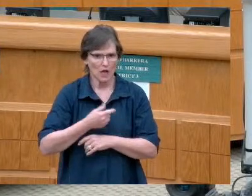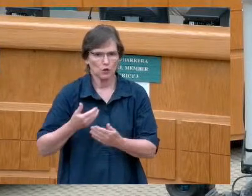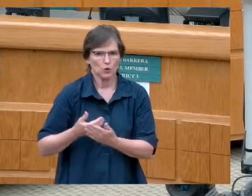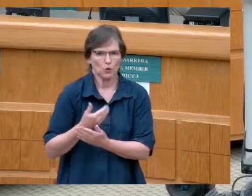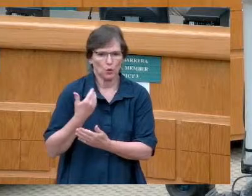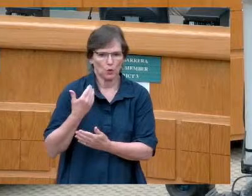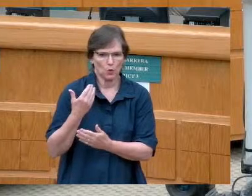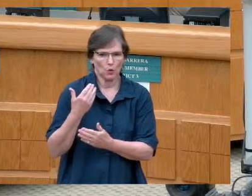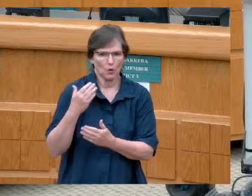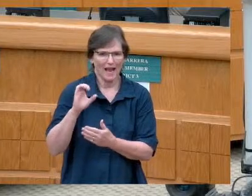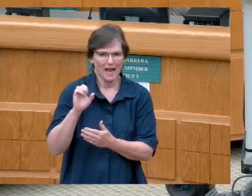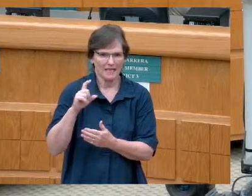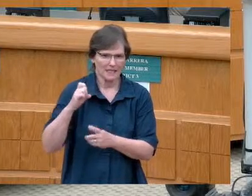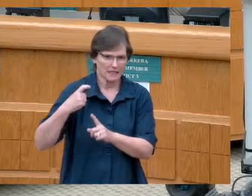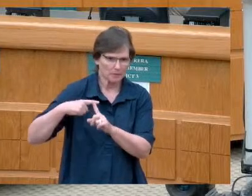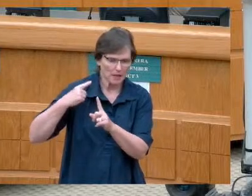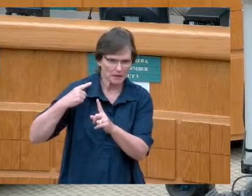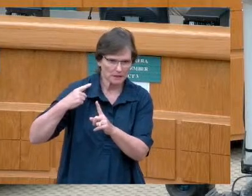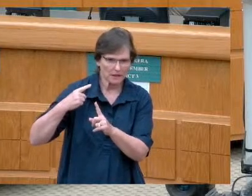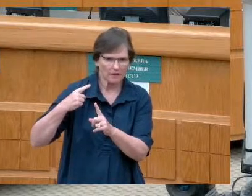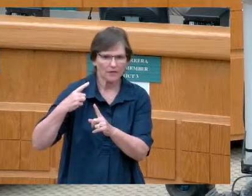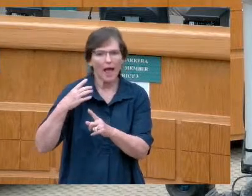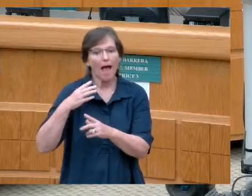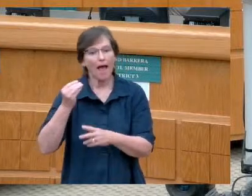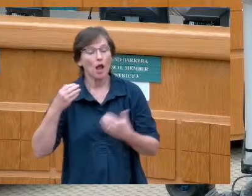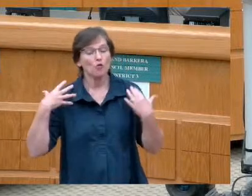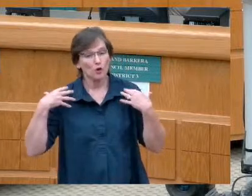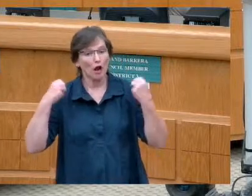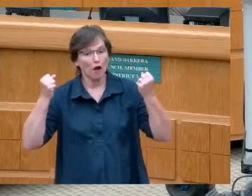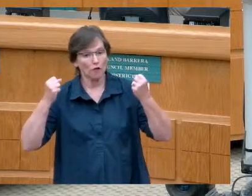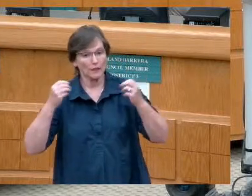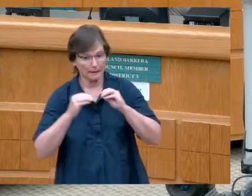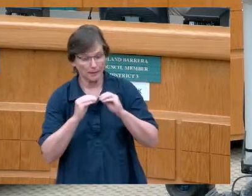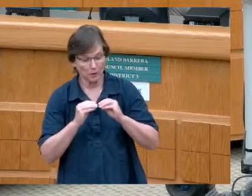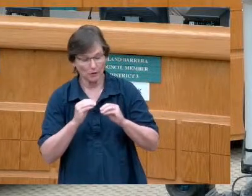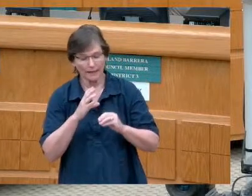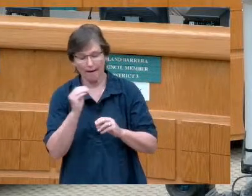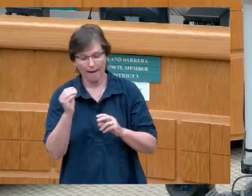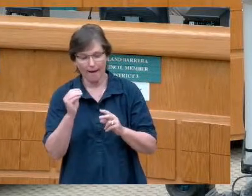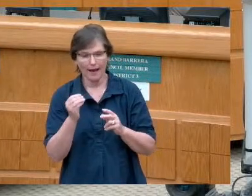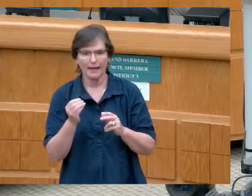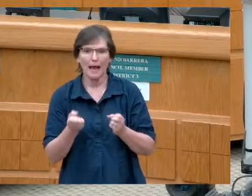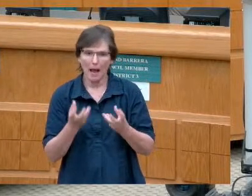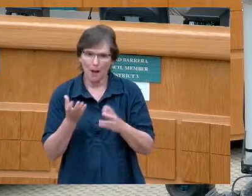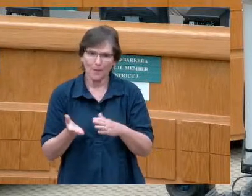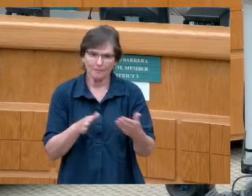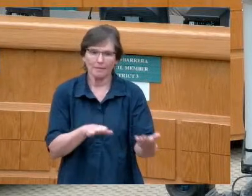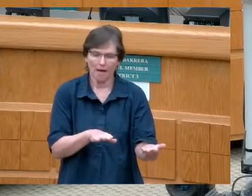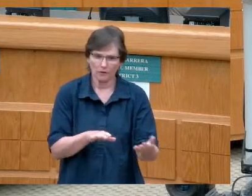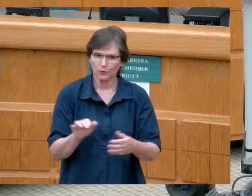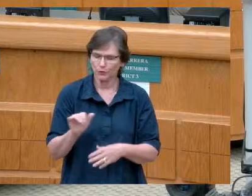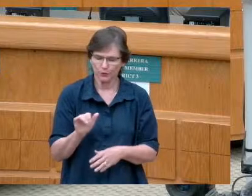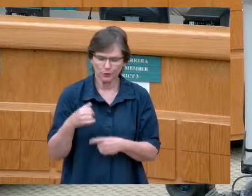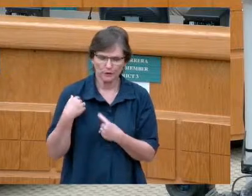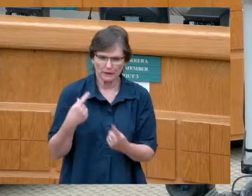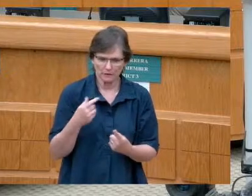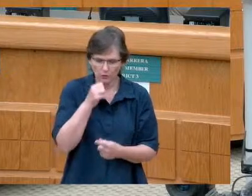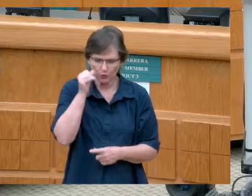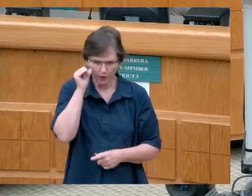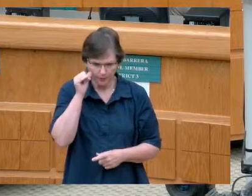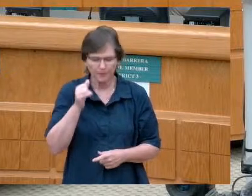as recoveries and then number of deaths as well. And I'm also just going to give you a quick update for those that were watching